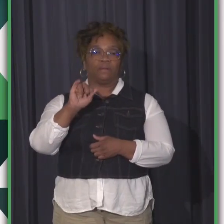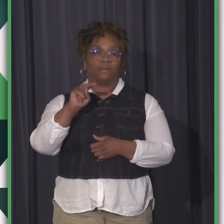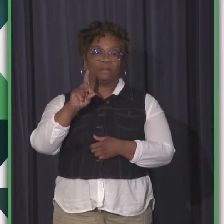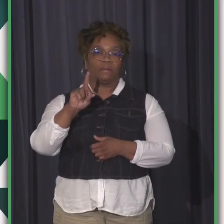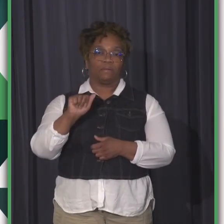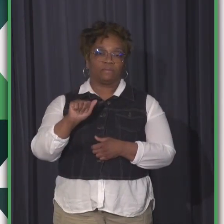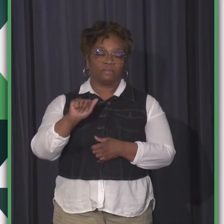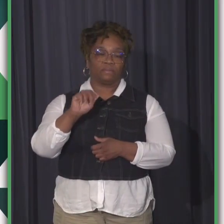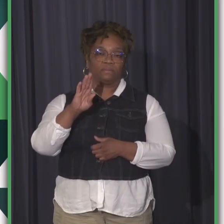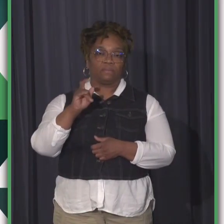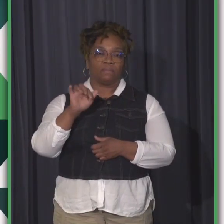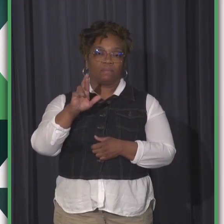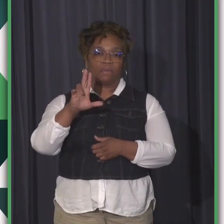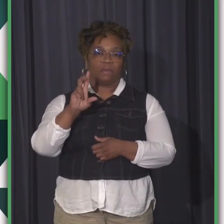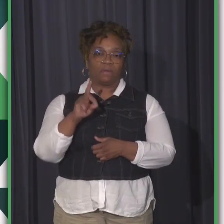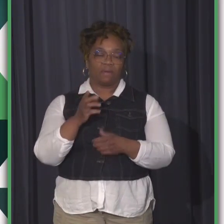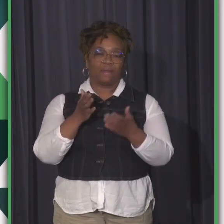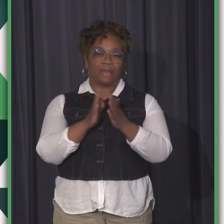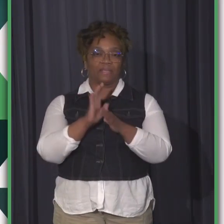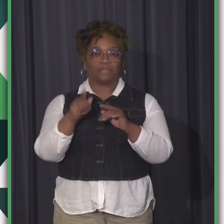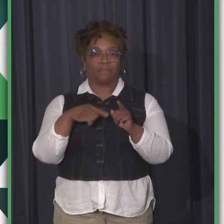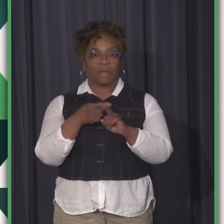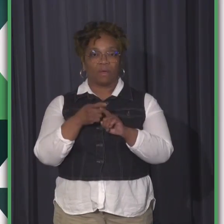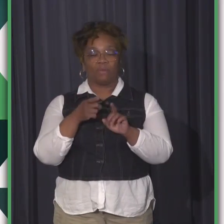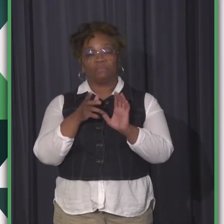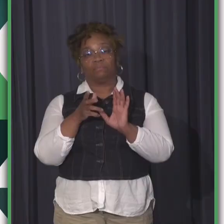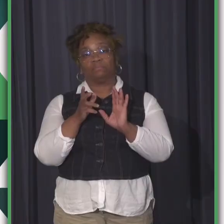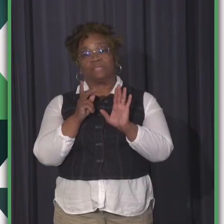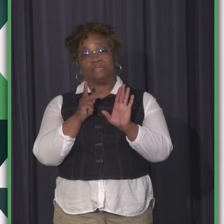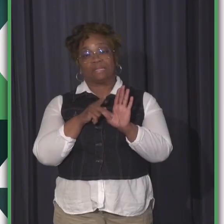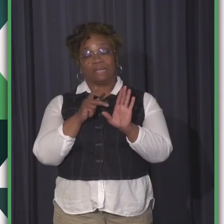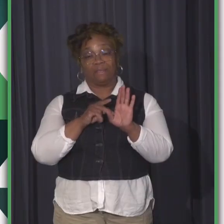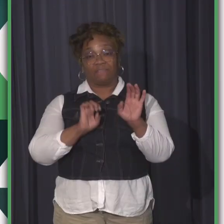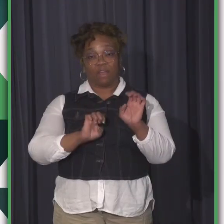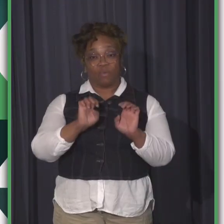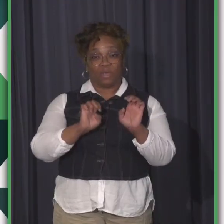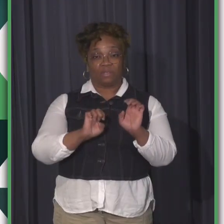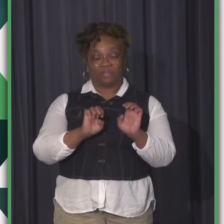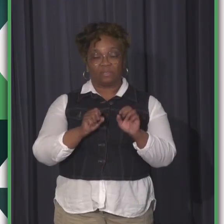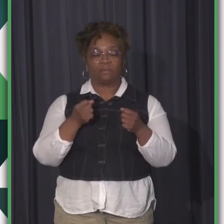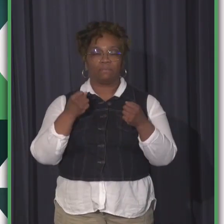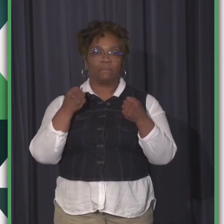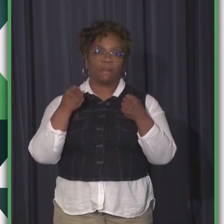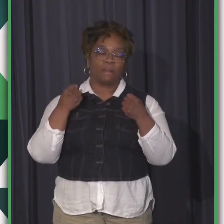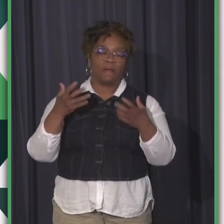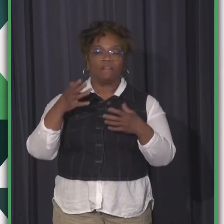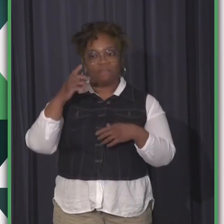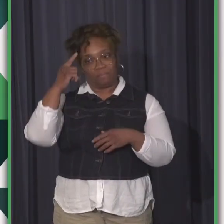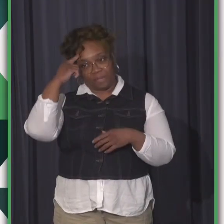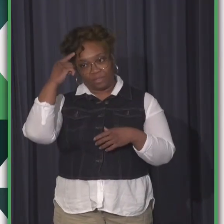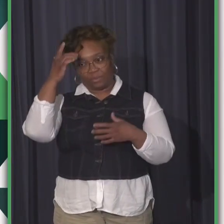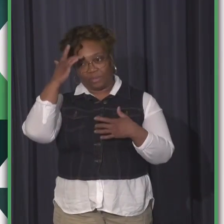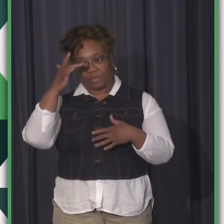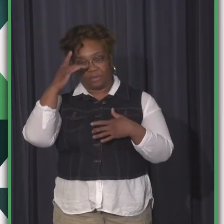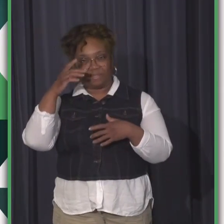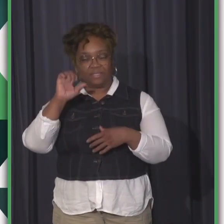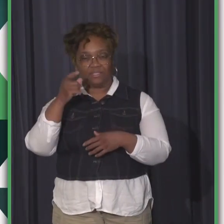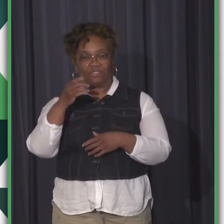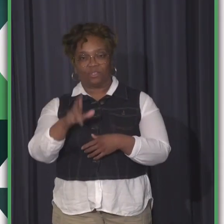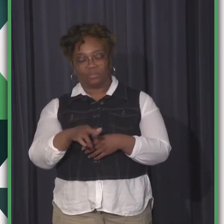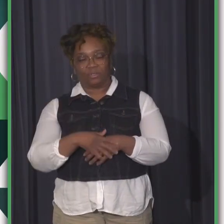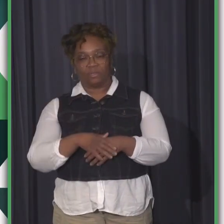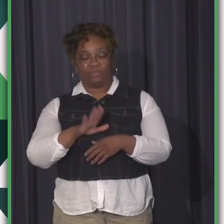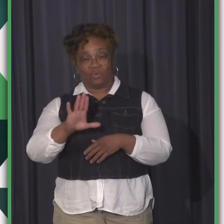whole lot of mental illness going on in these shelters, but your numbers are excellent. But how are they excellent? Because you recruiting